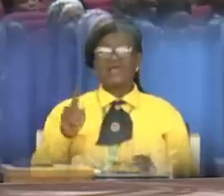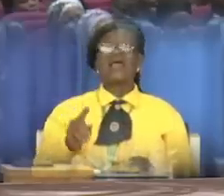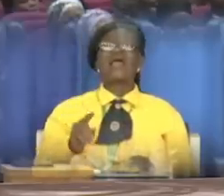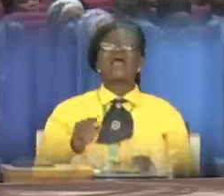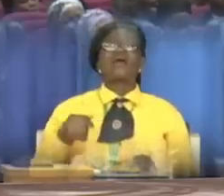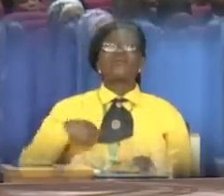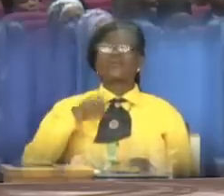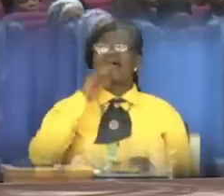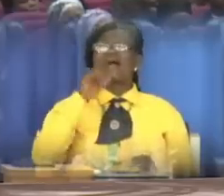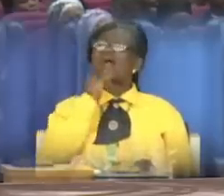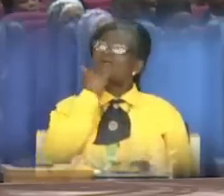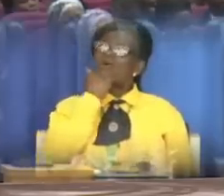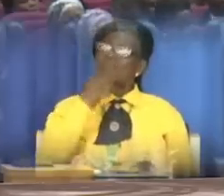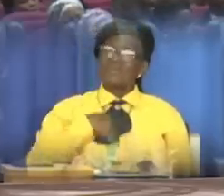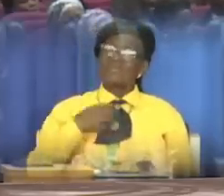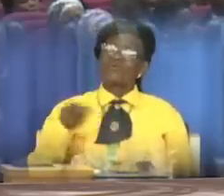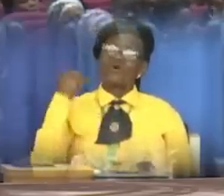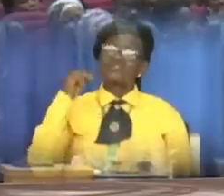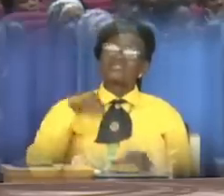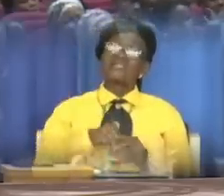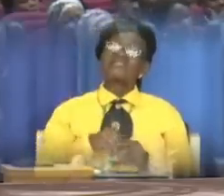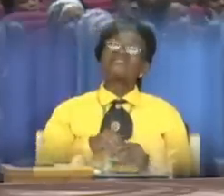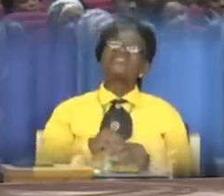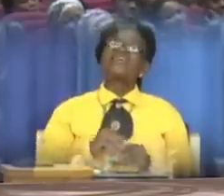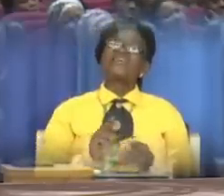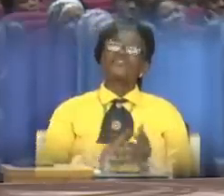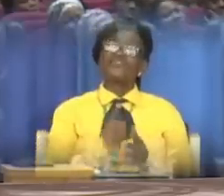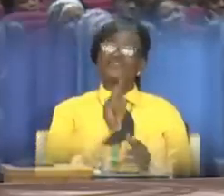of Illinois as a teacher. I have a house